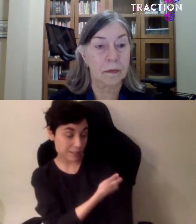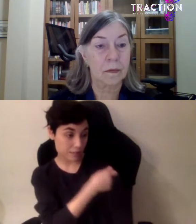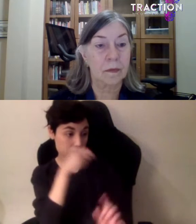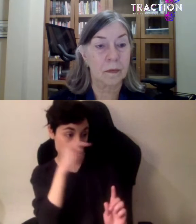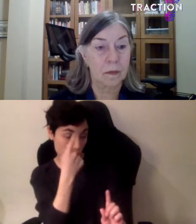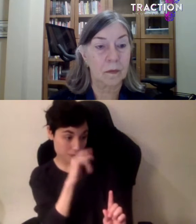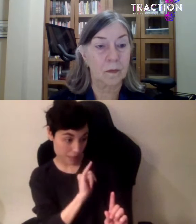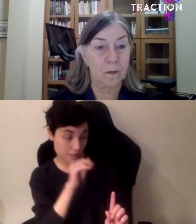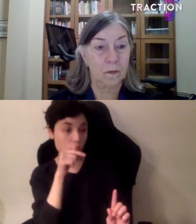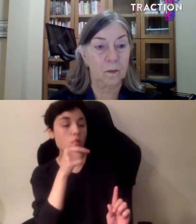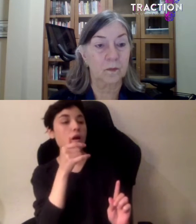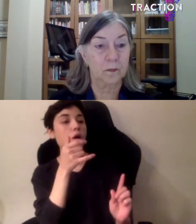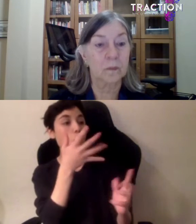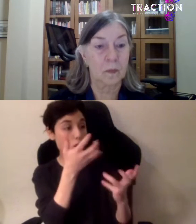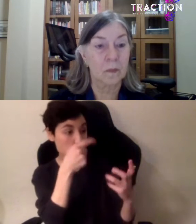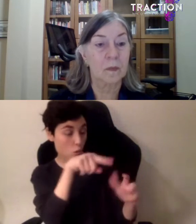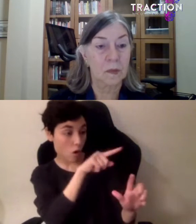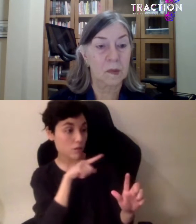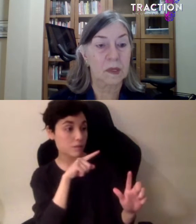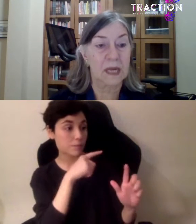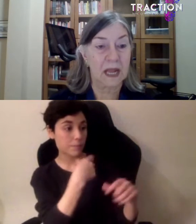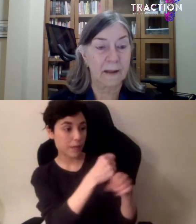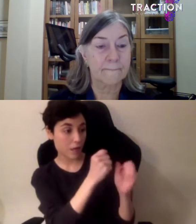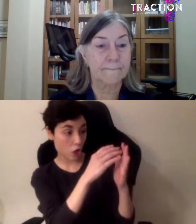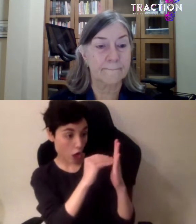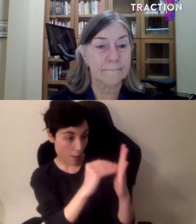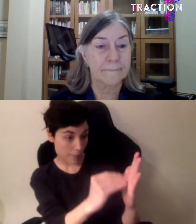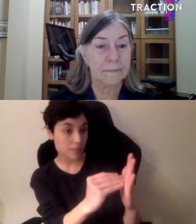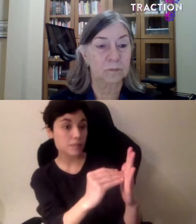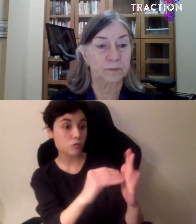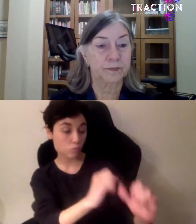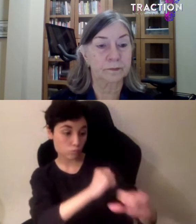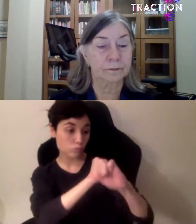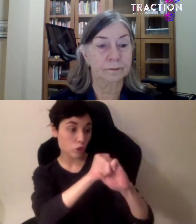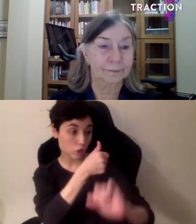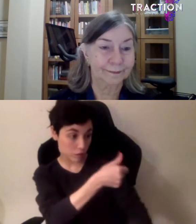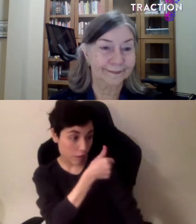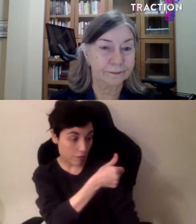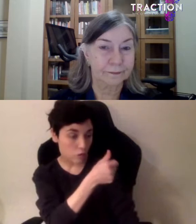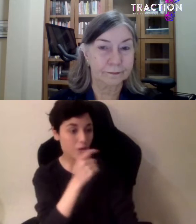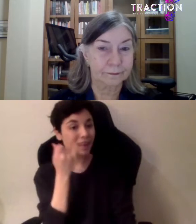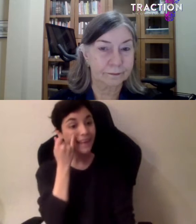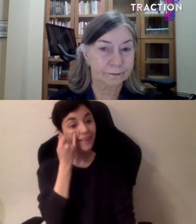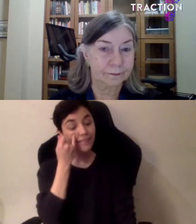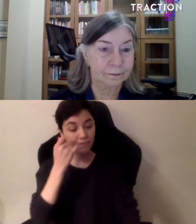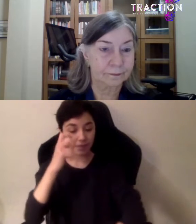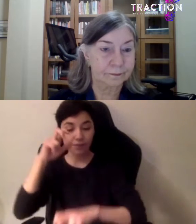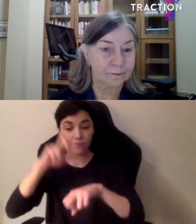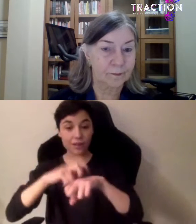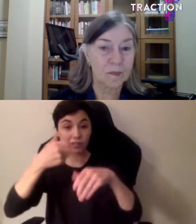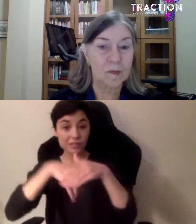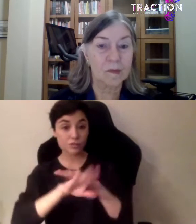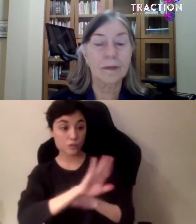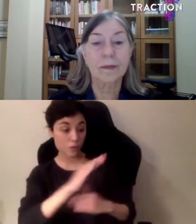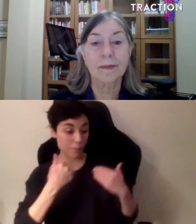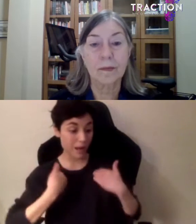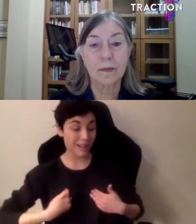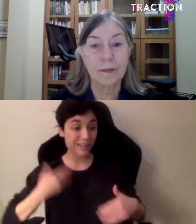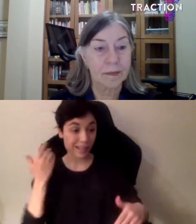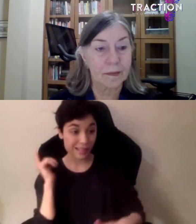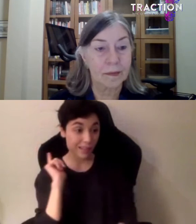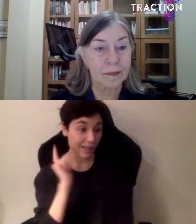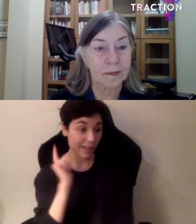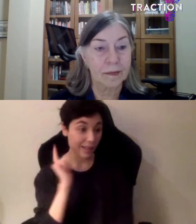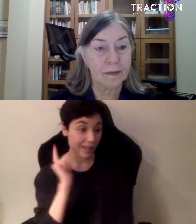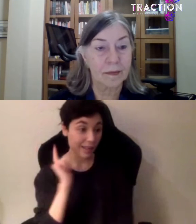so should you see it again, you know what to do. And so our immune system does what it does. It sees it, it makes it, and then when it comes in contact